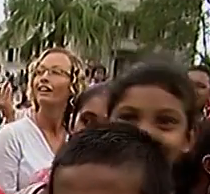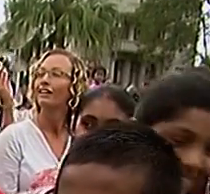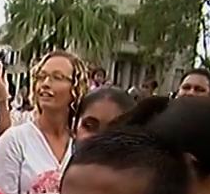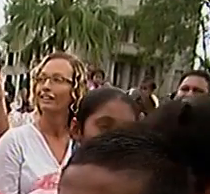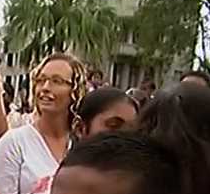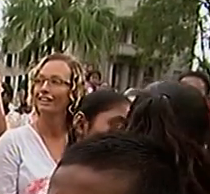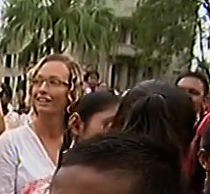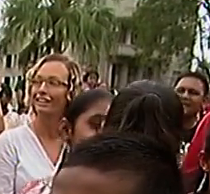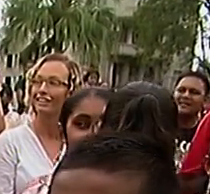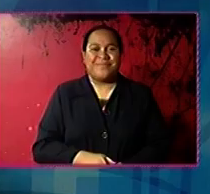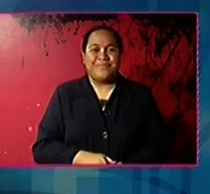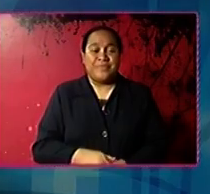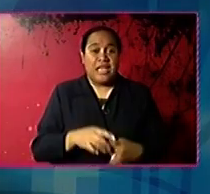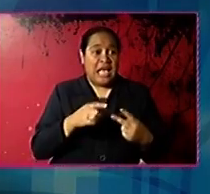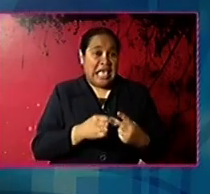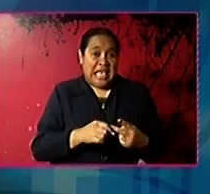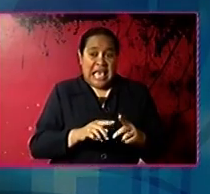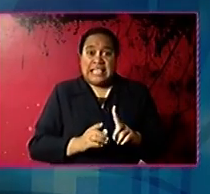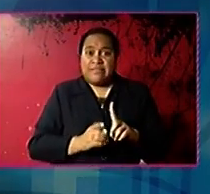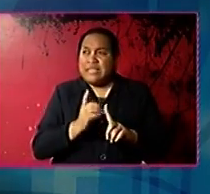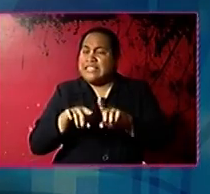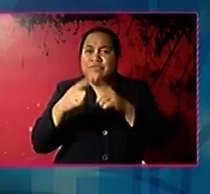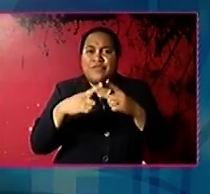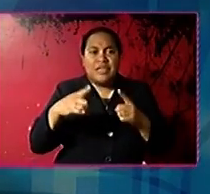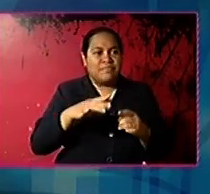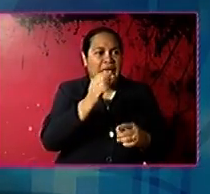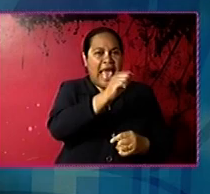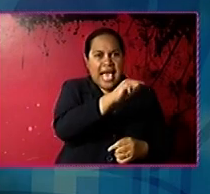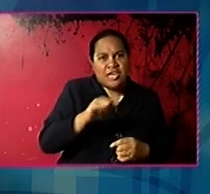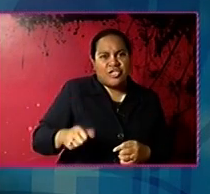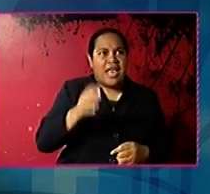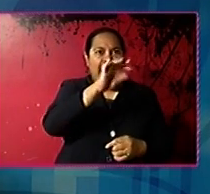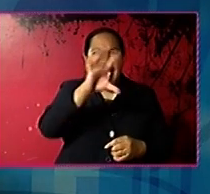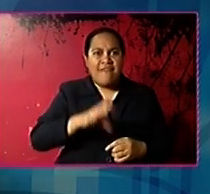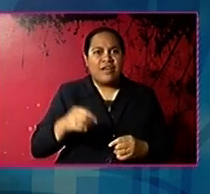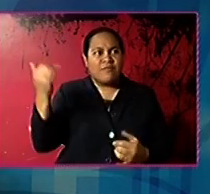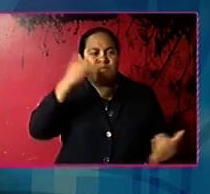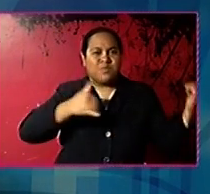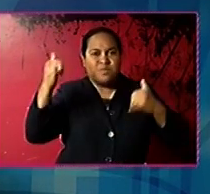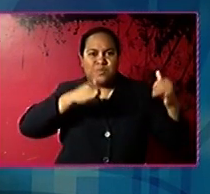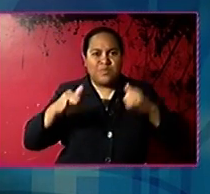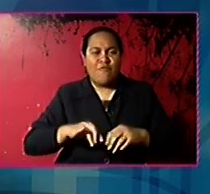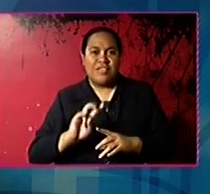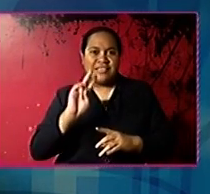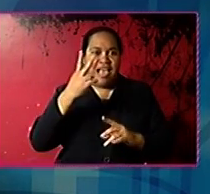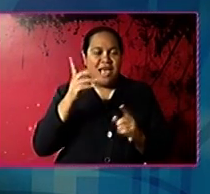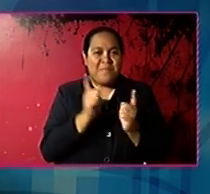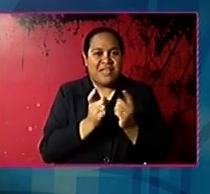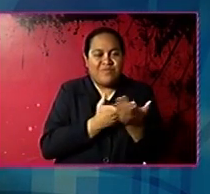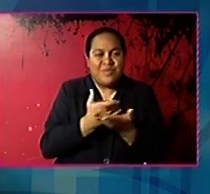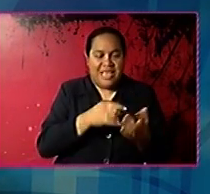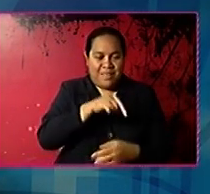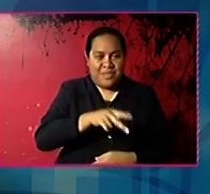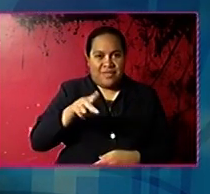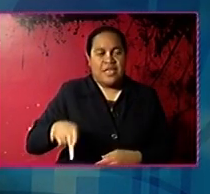and indeed dignity. Developing partners from Asia and Africa are due in the country this week for the second engaging with